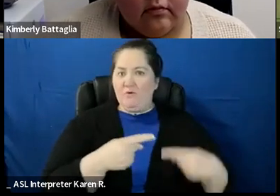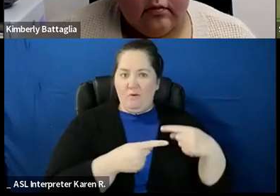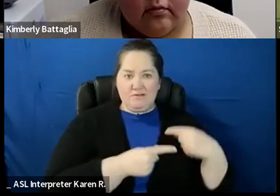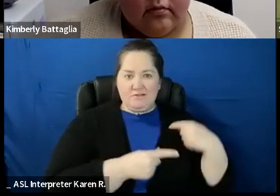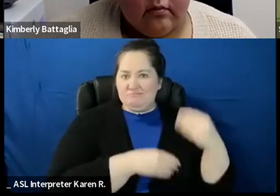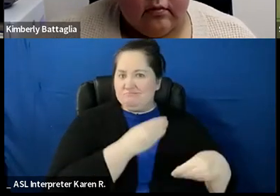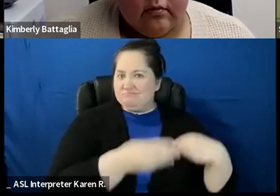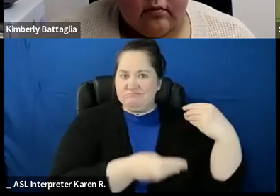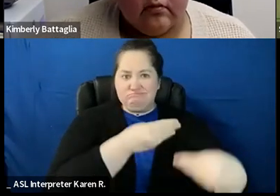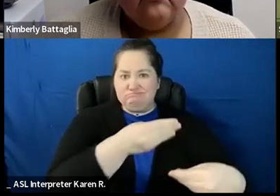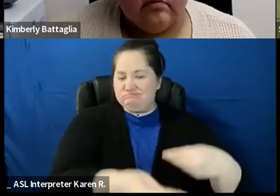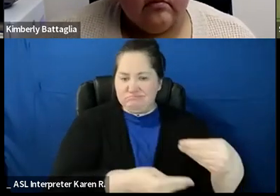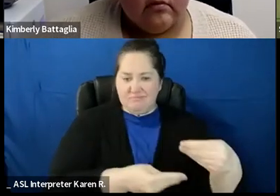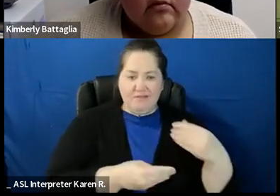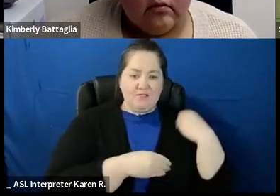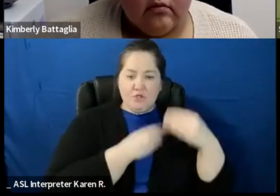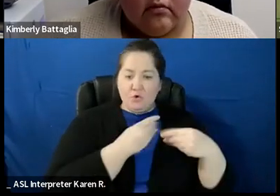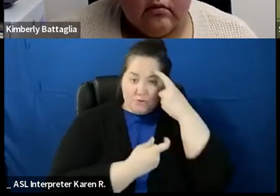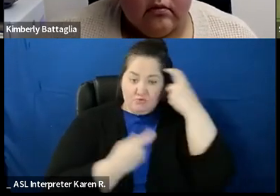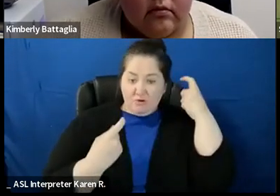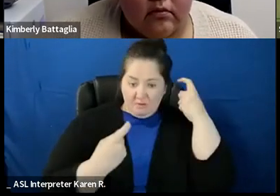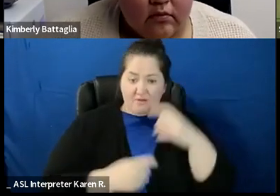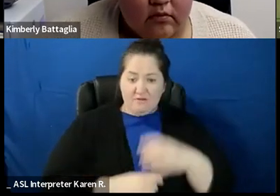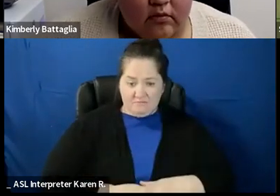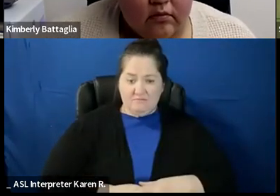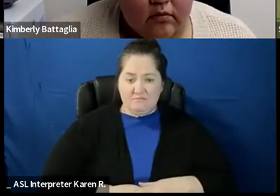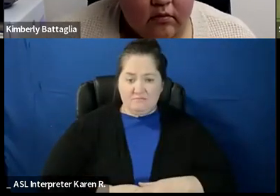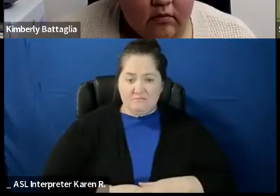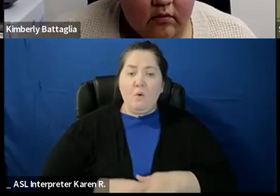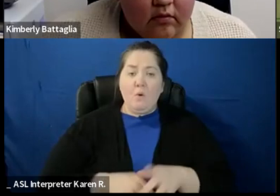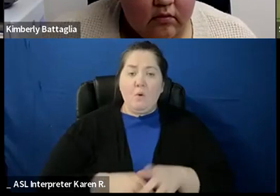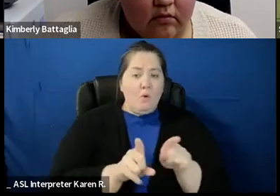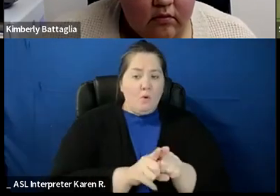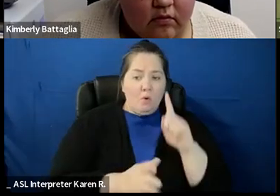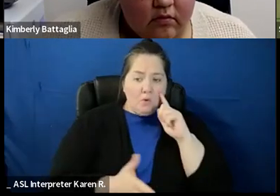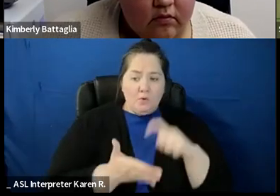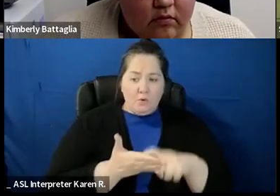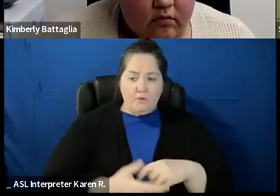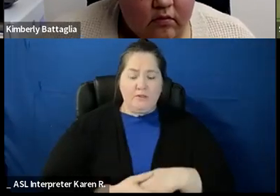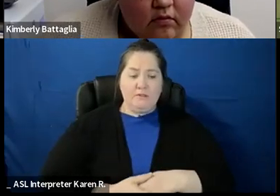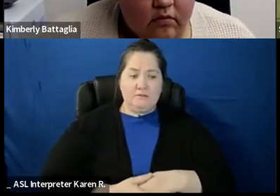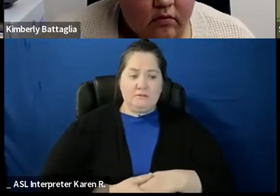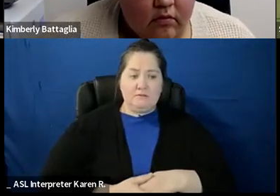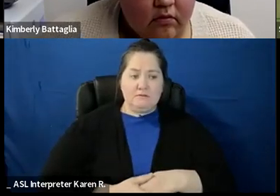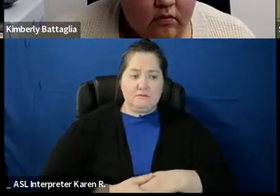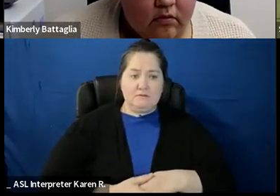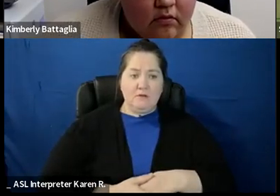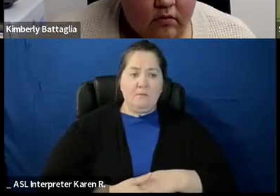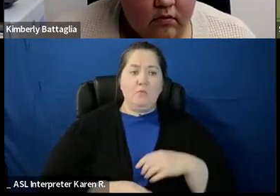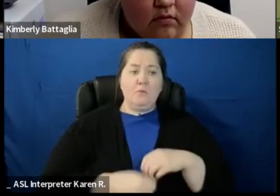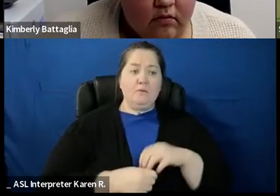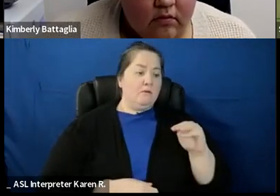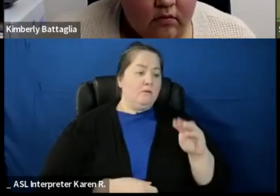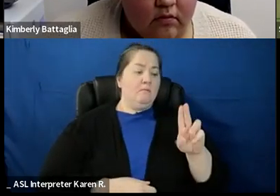within generational trauma, essentially. And I've also noticed that I'm part of the Muckleshoot tribe,